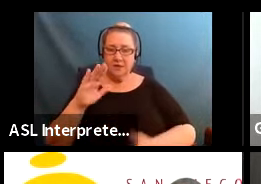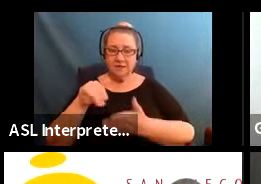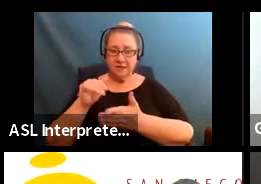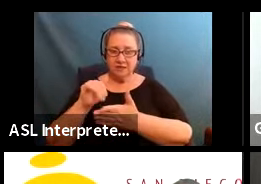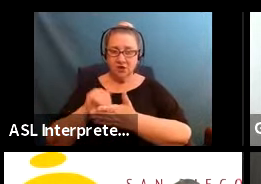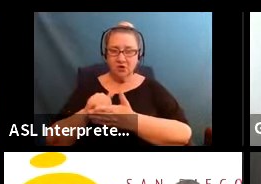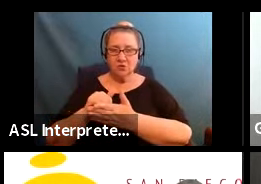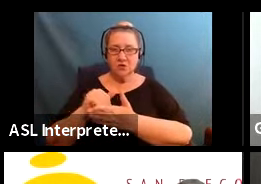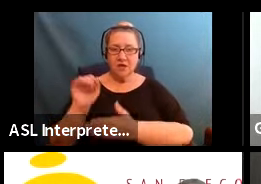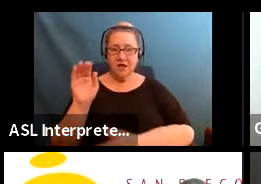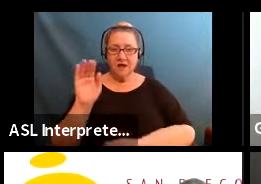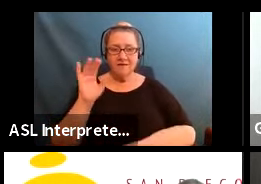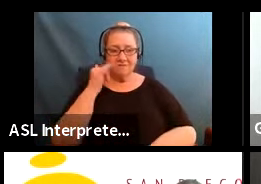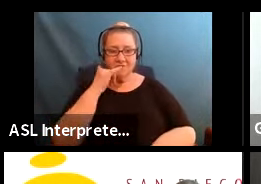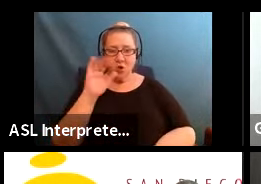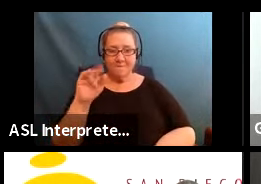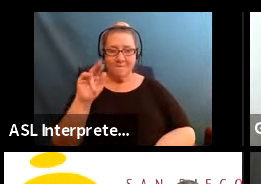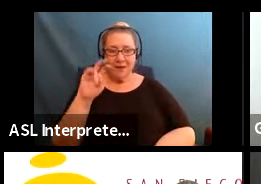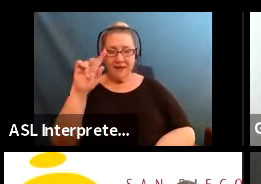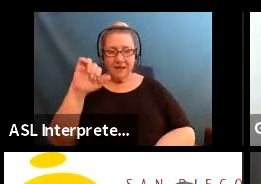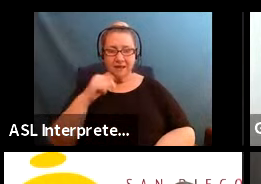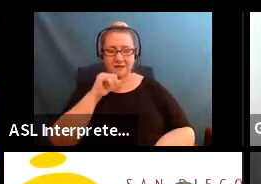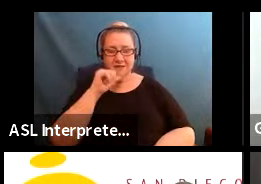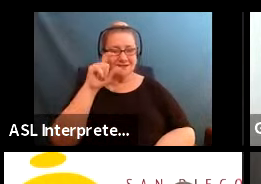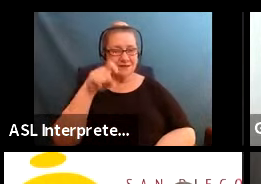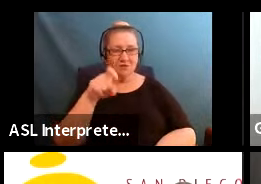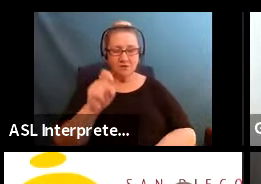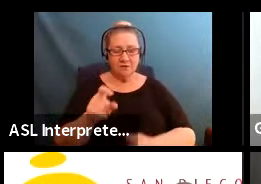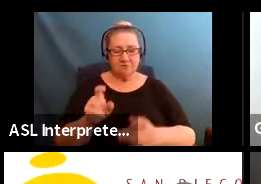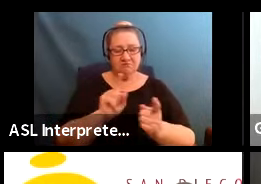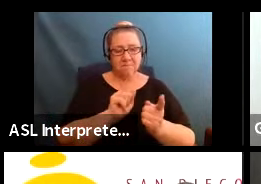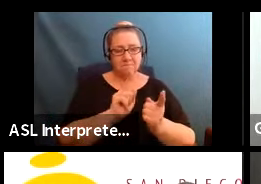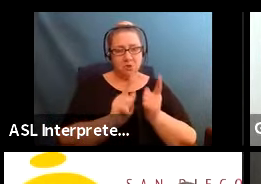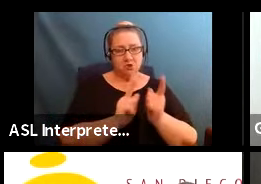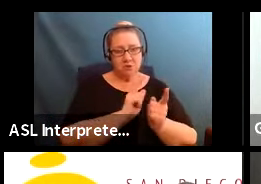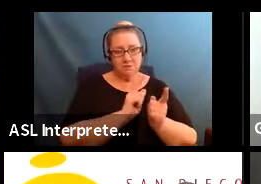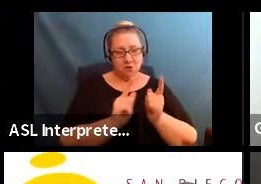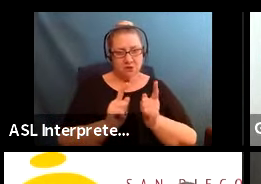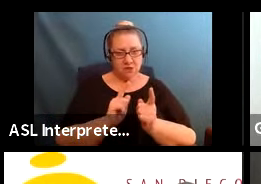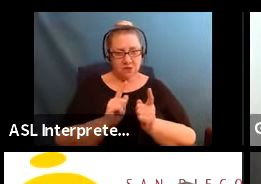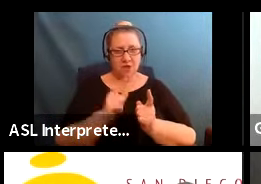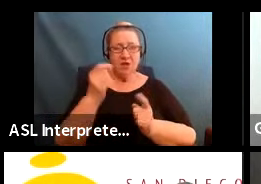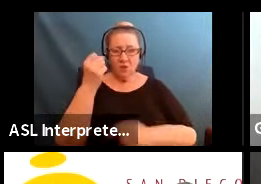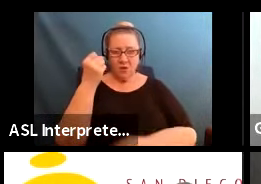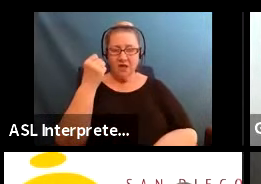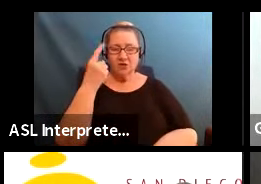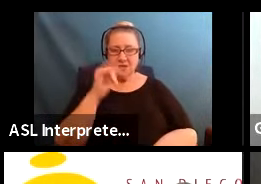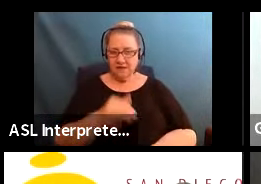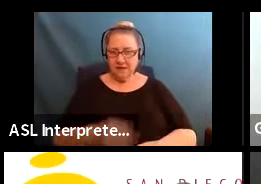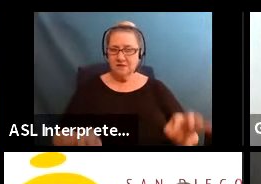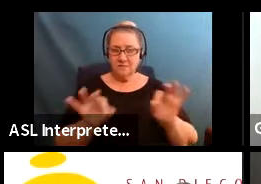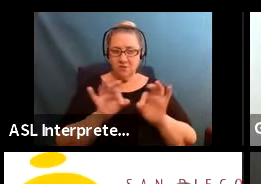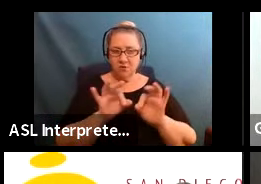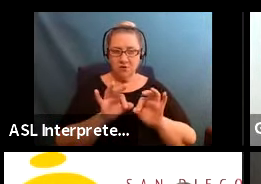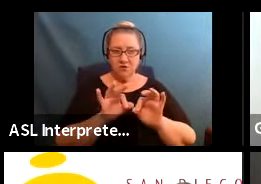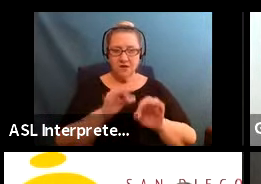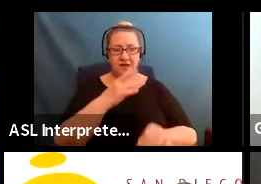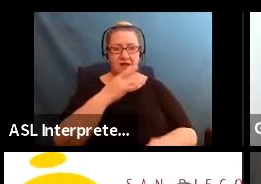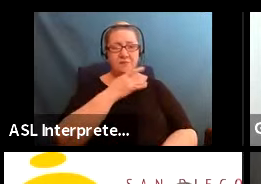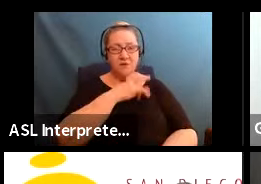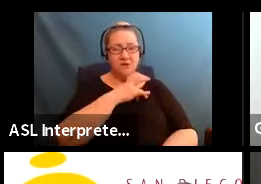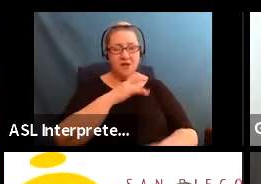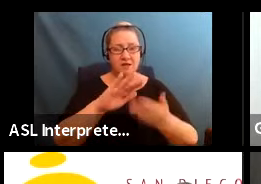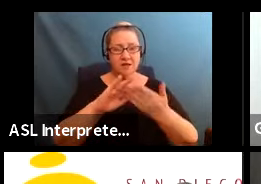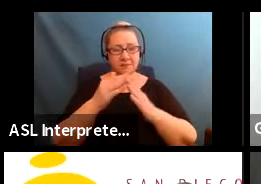that in-person communication. We also realize how important that is. So really appreciate the